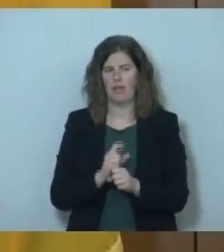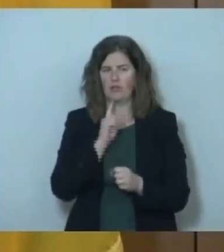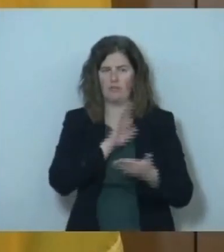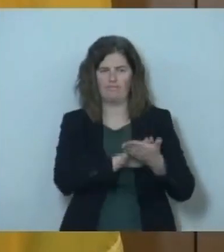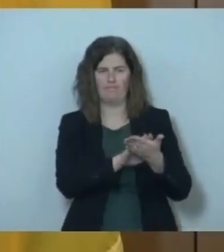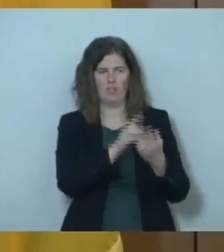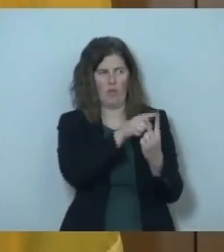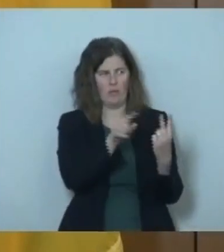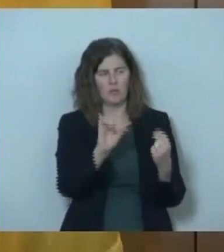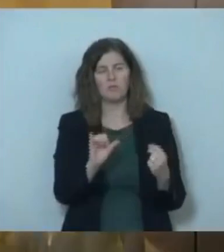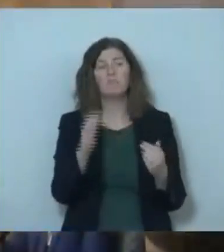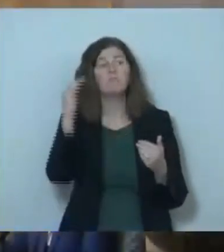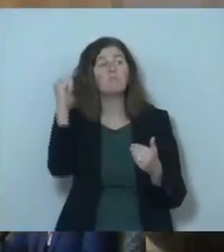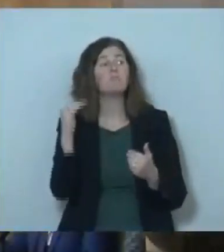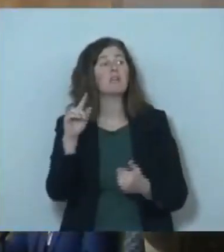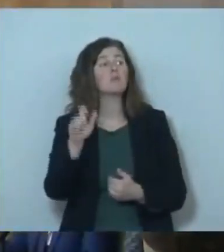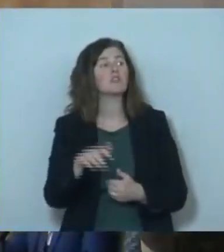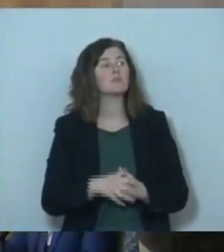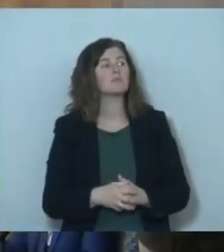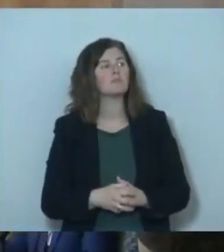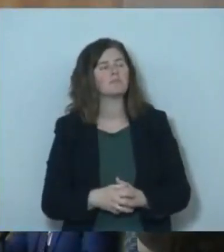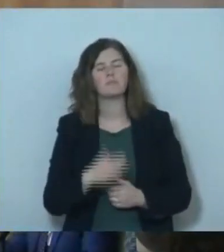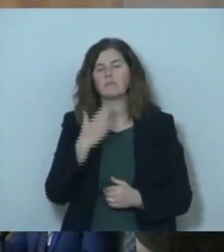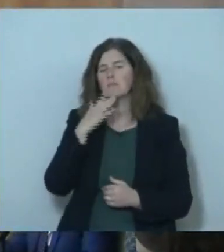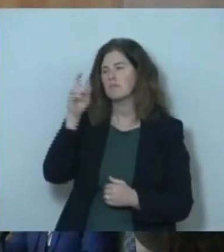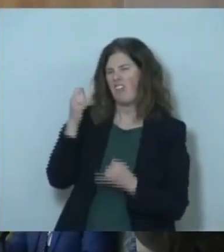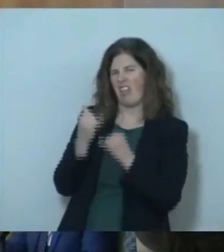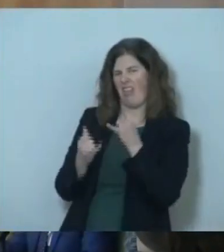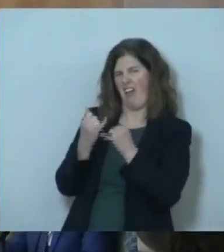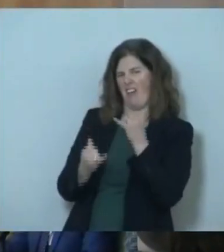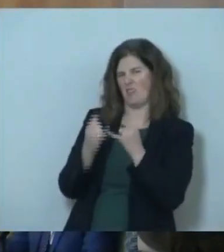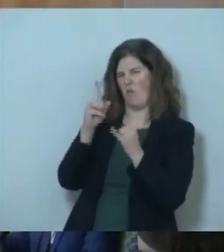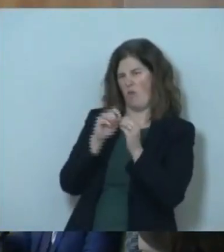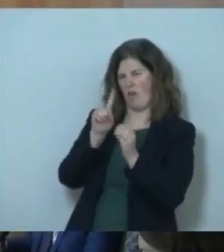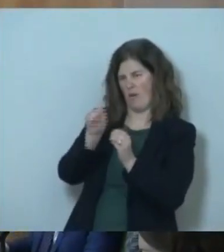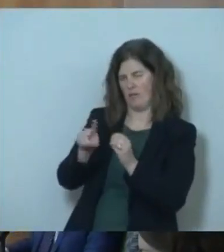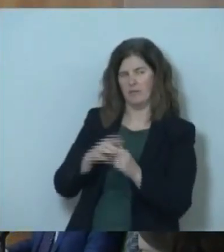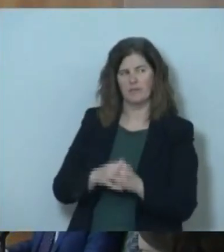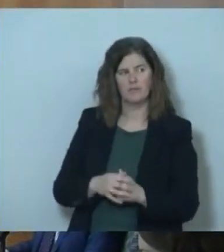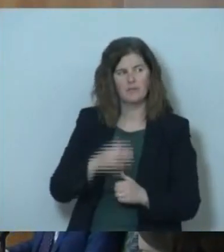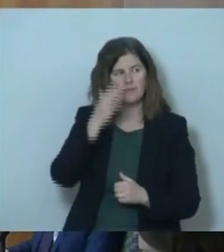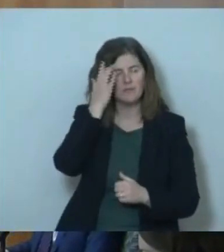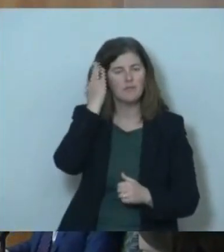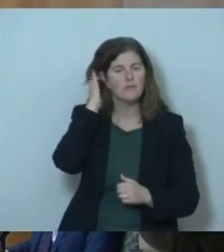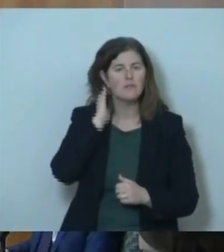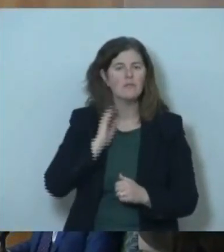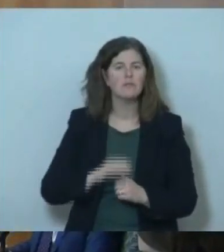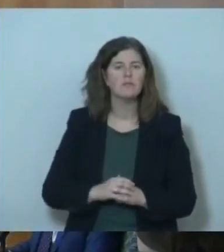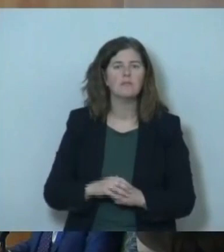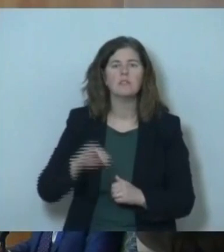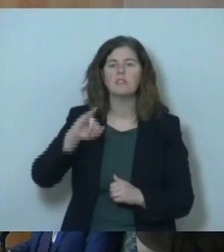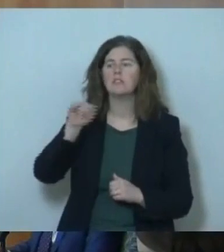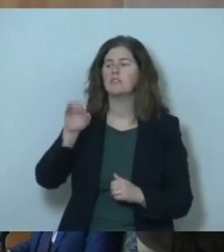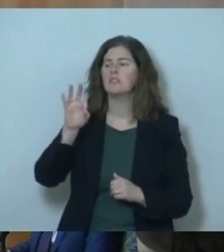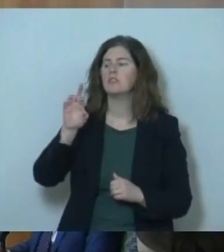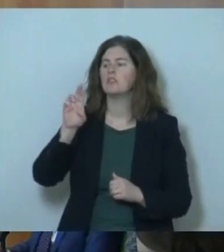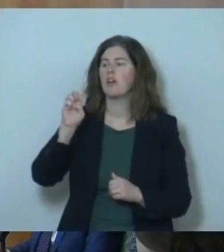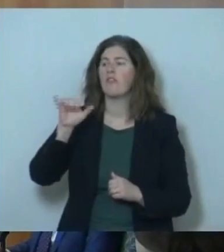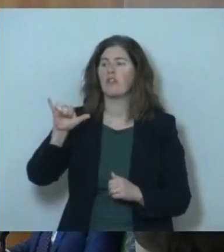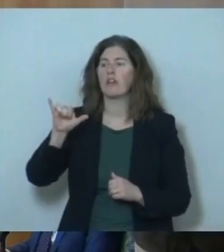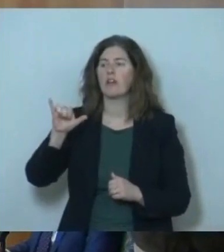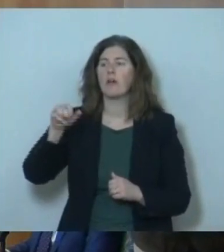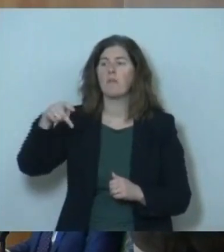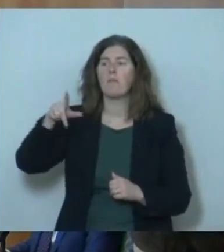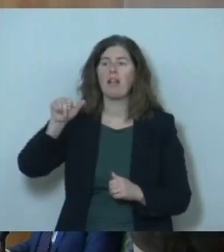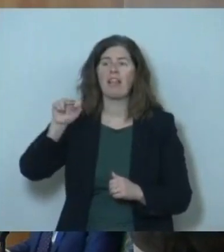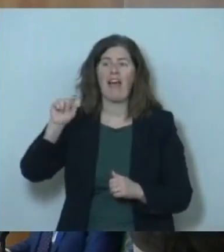that. Nora, next question. Thank you, Governor. This will be our last question, going to Jeffrey Plant with the Silver City Daily